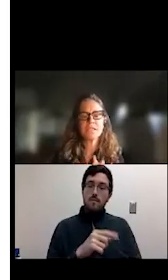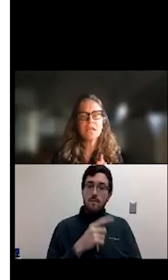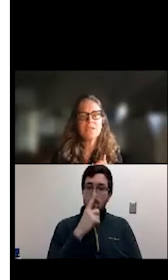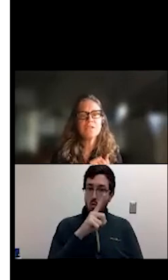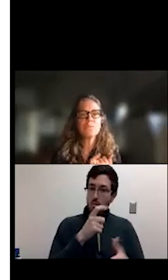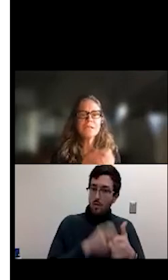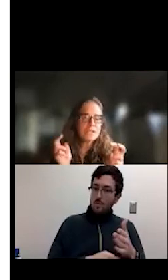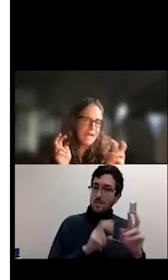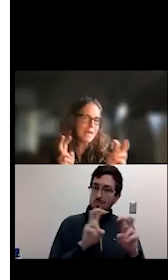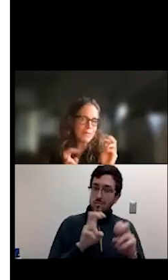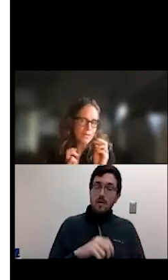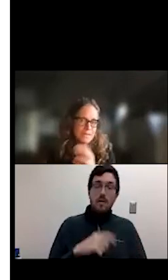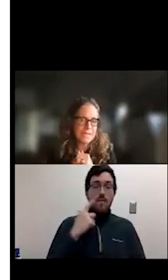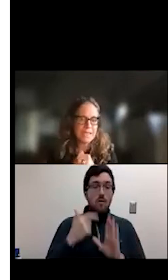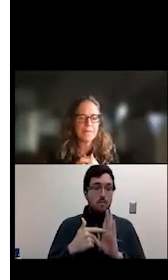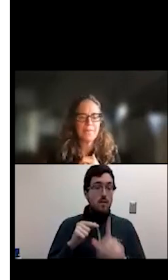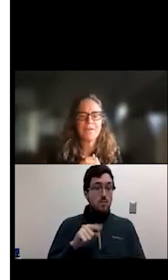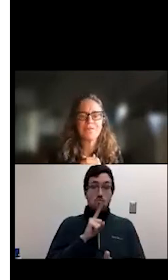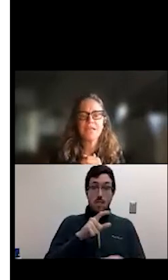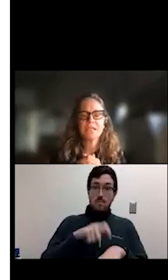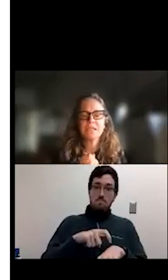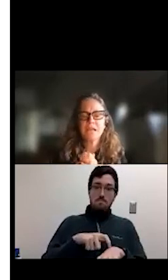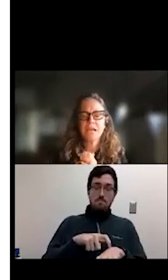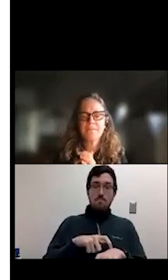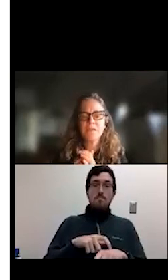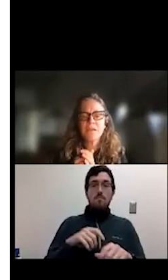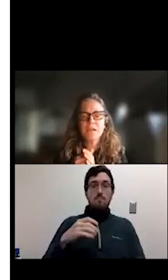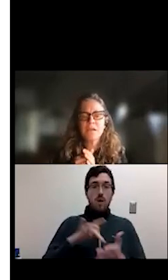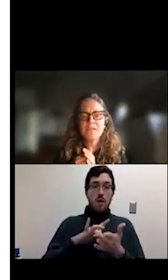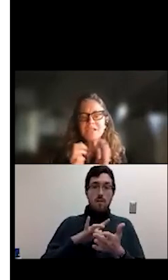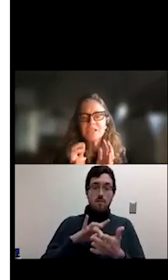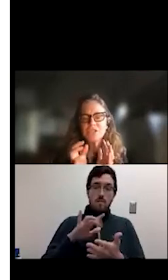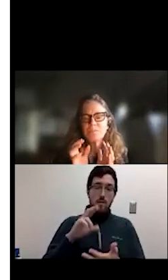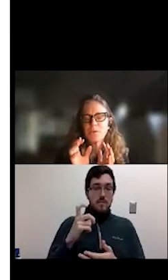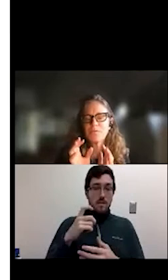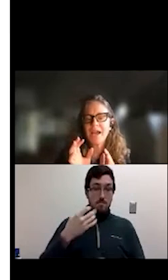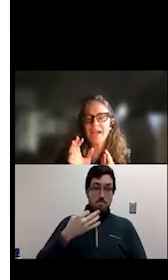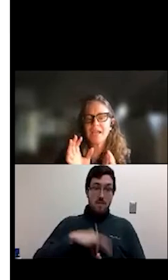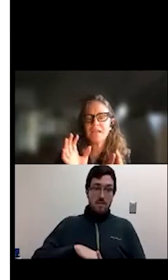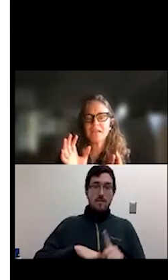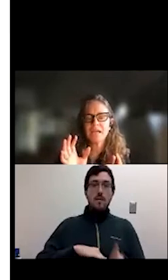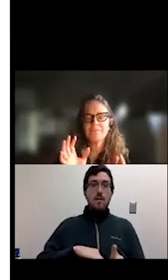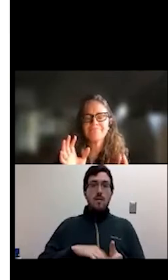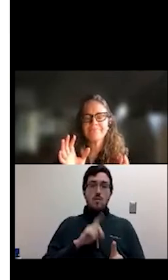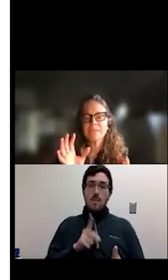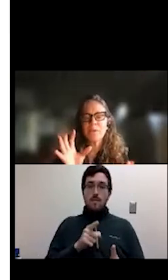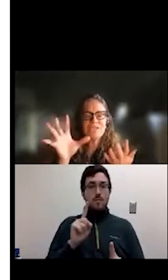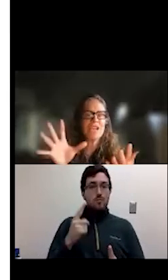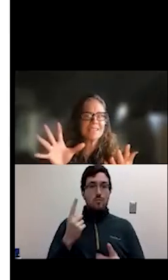issues. So for instance, these real-time pharmacy benefits essentially just